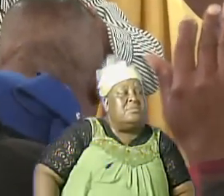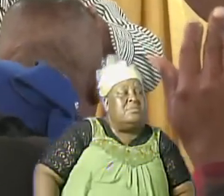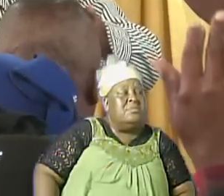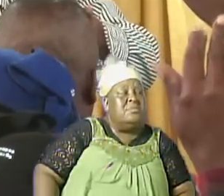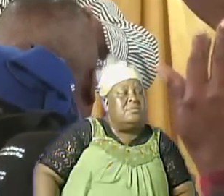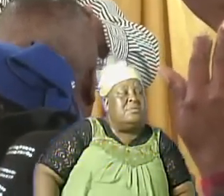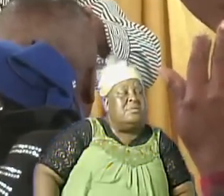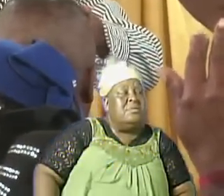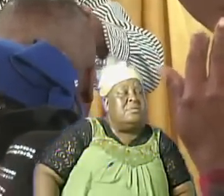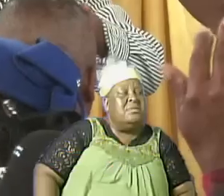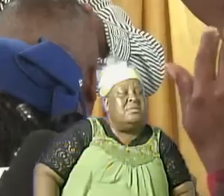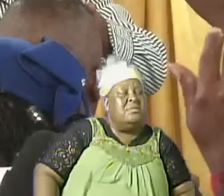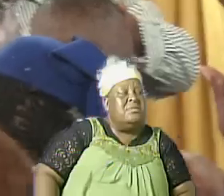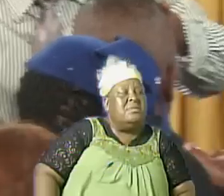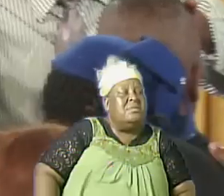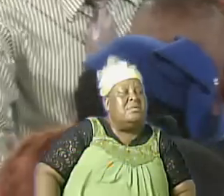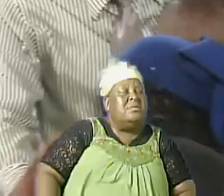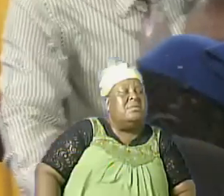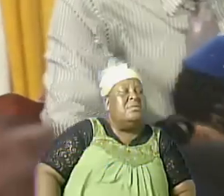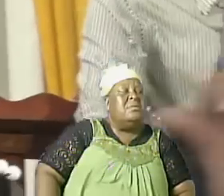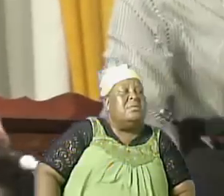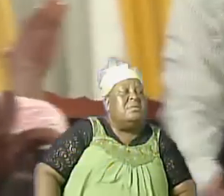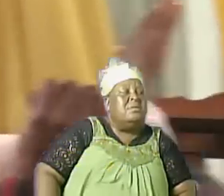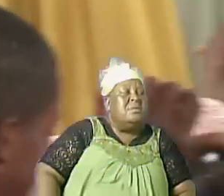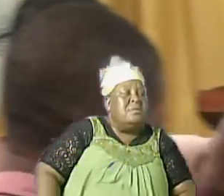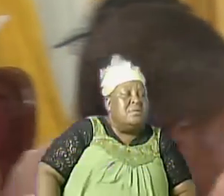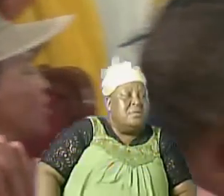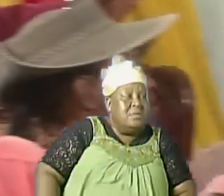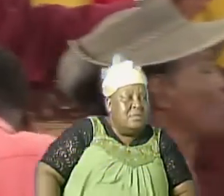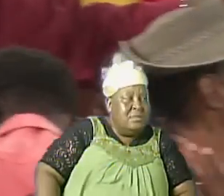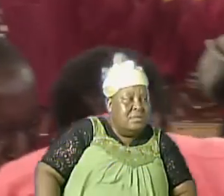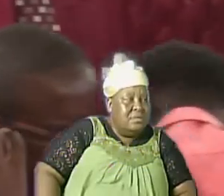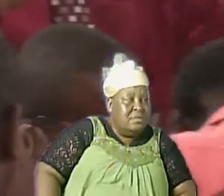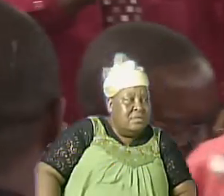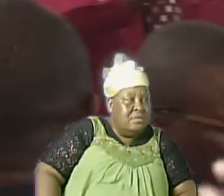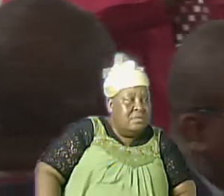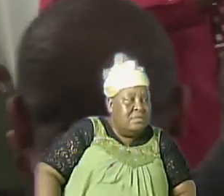Mama Hesha Koshe. Woo!